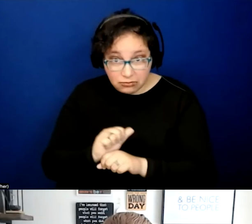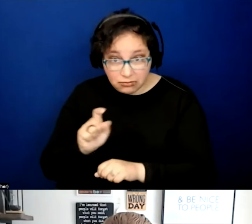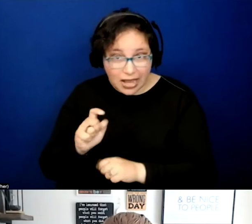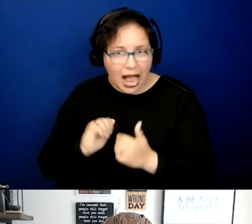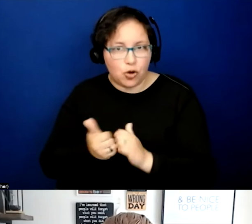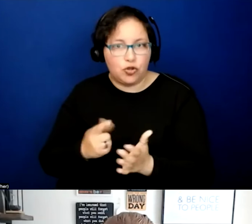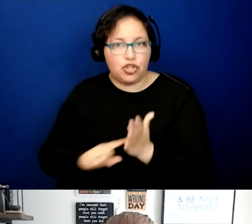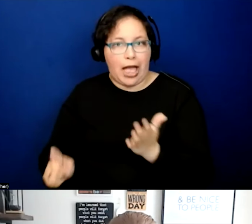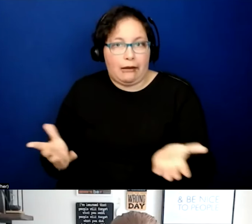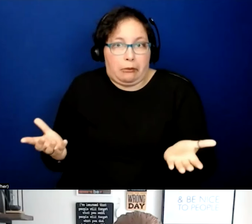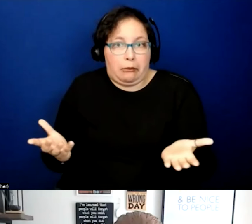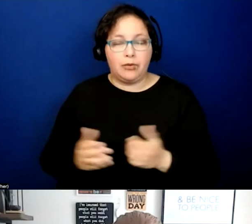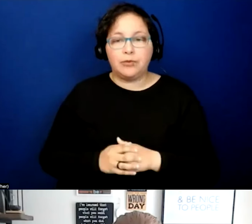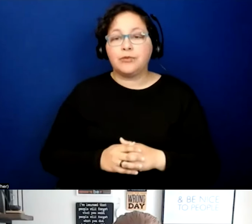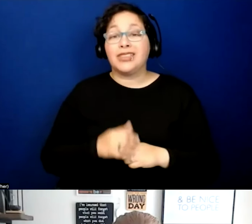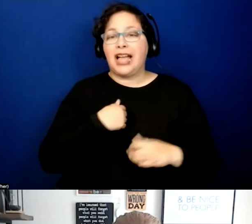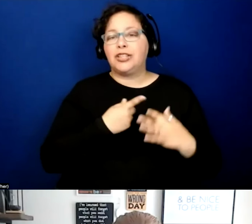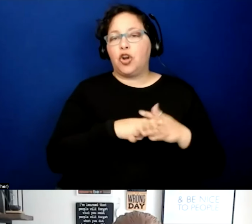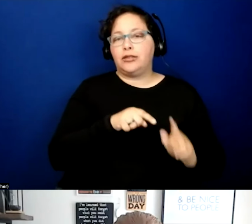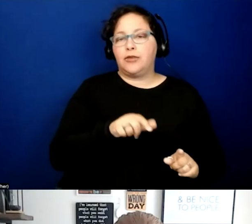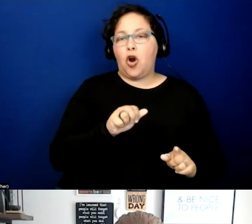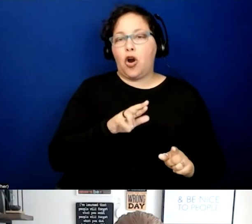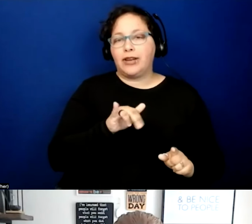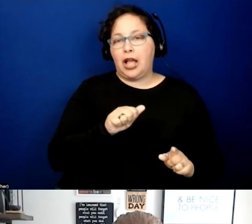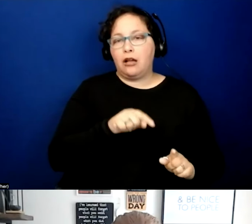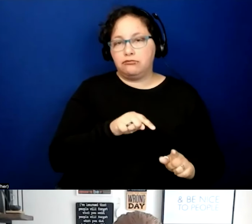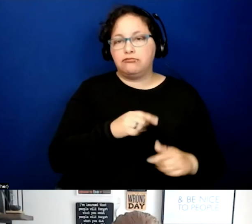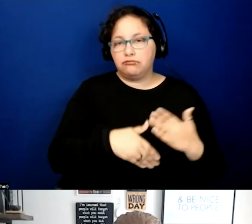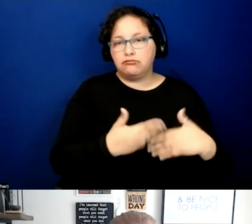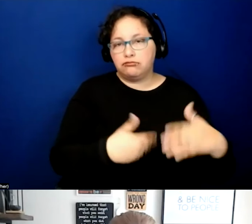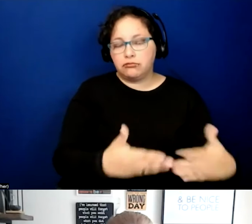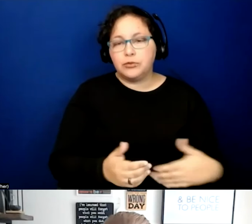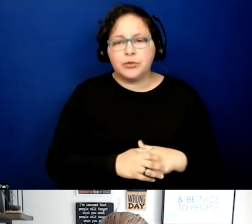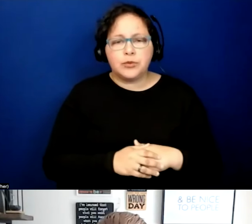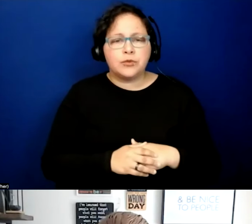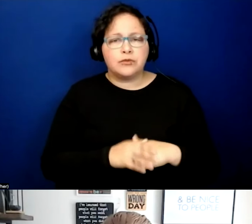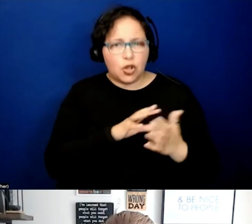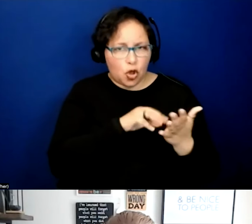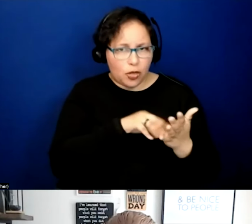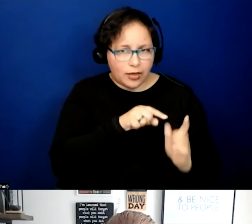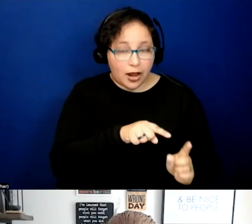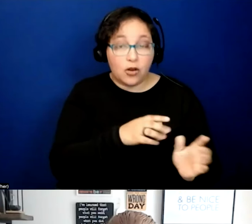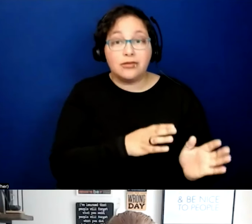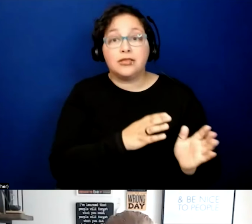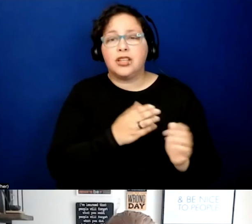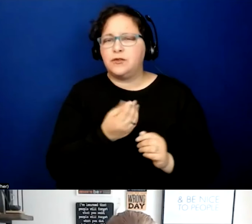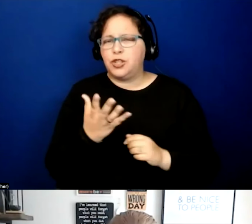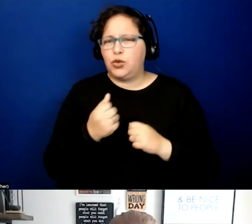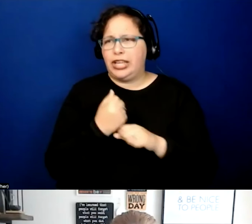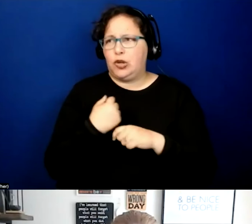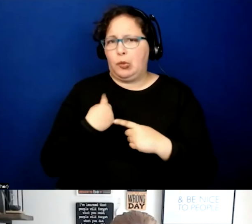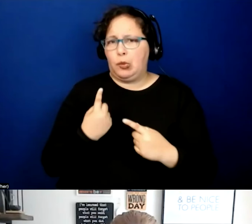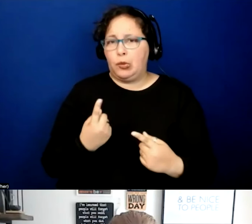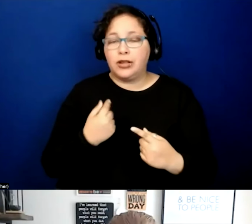And so I've started there. I started a lot of the most recently in the last few years has been talking to